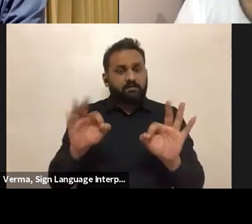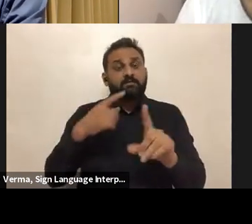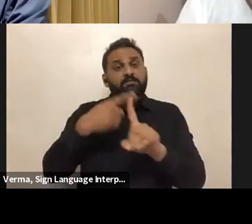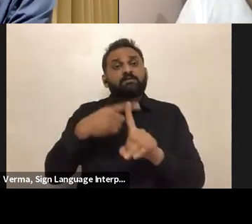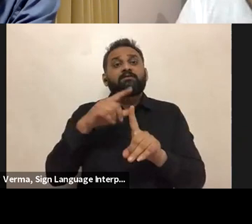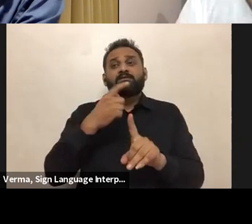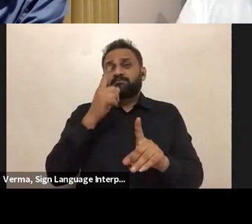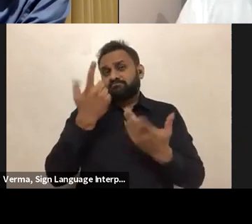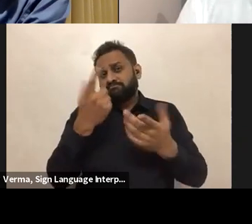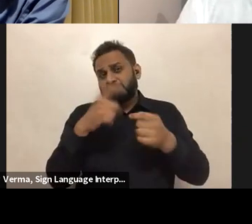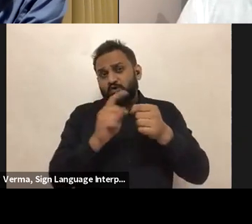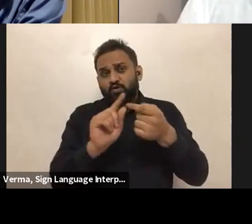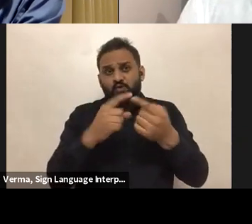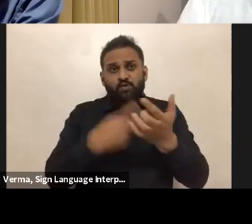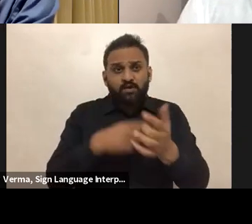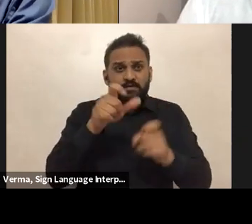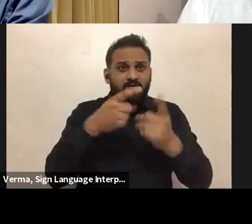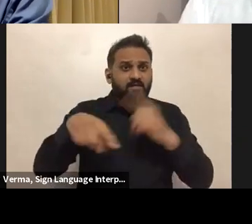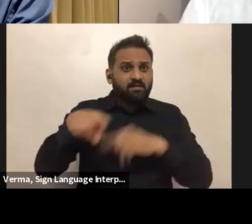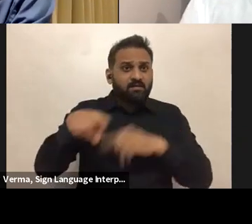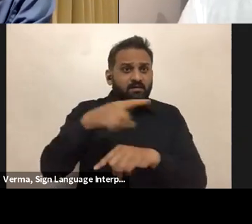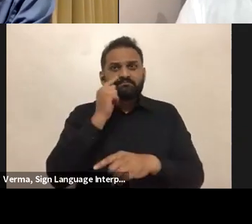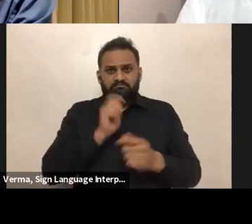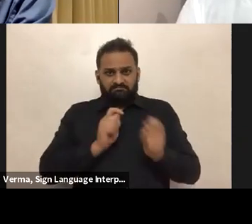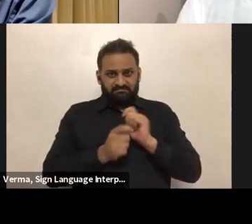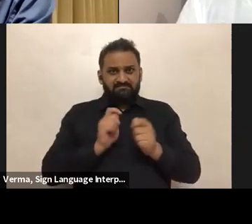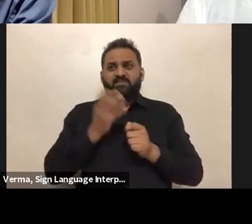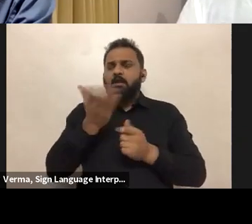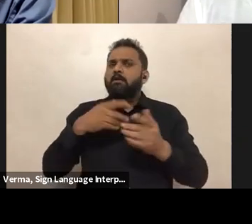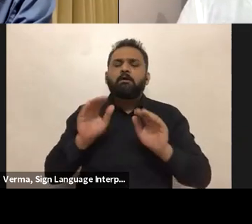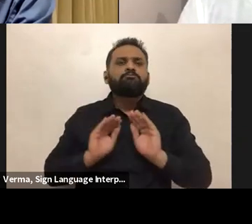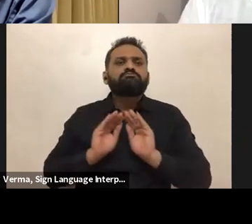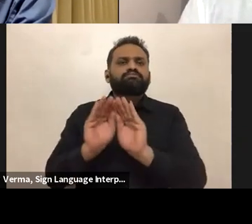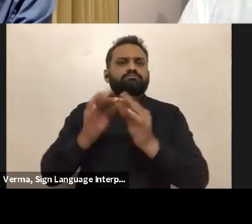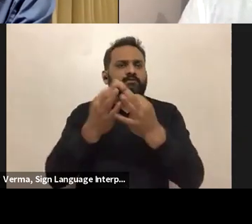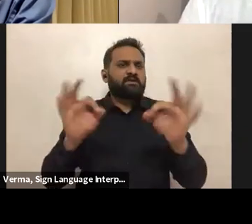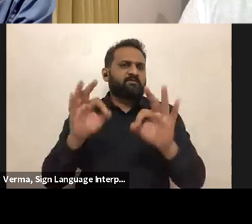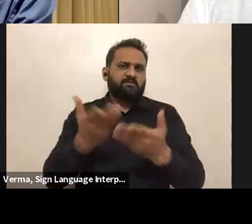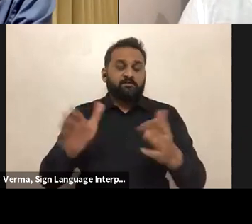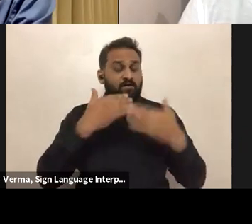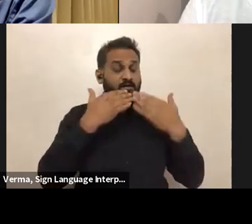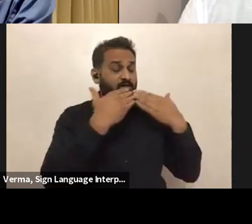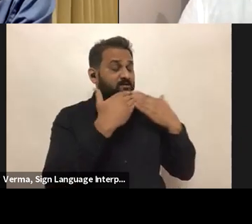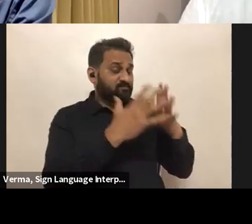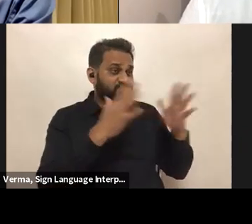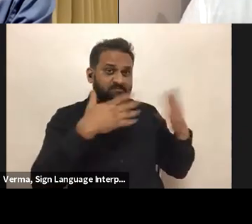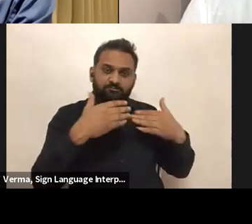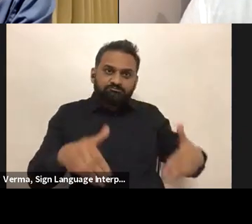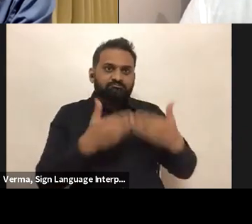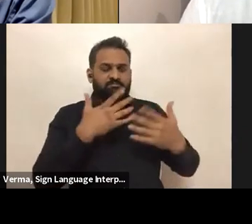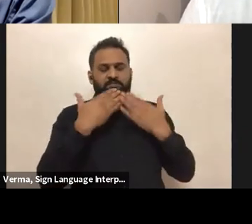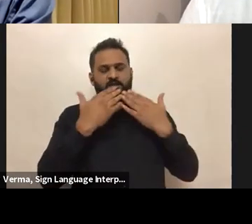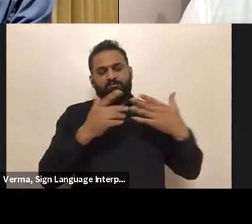communities. Faraz, always good to see you. Hello. Thank you so much, Ben. Thank you for the lovely introduction, and I'm so glad to be on this panel. Thank you for